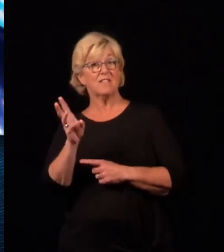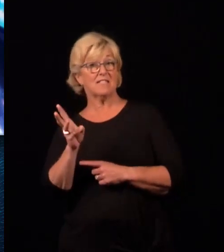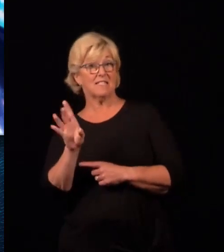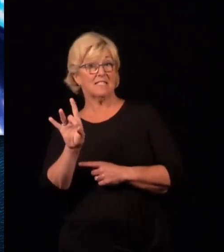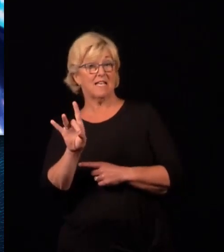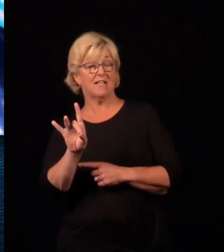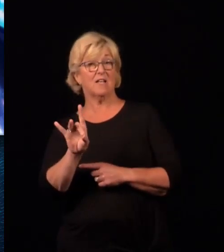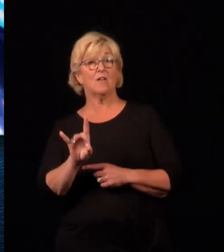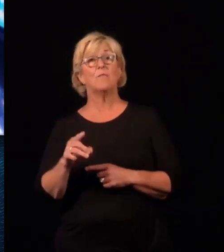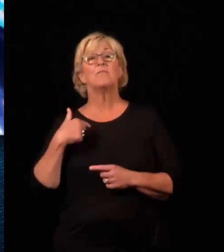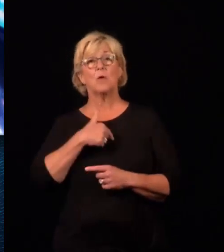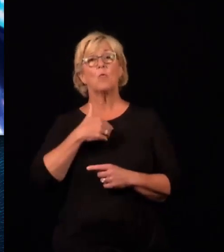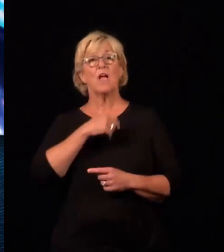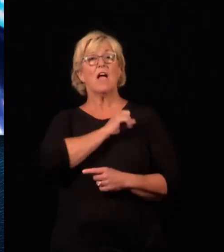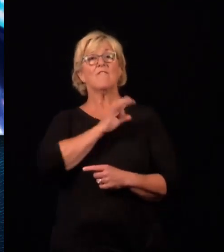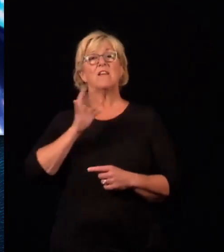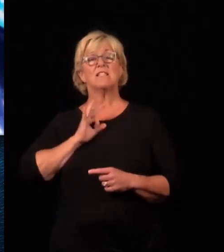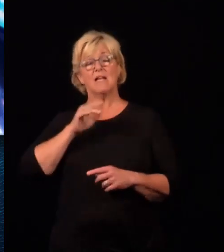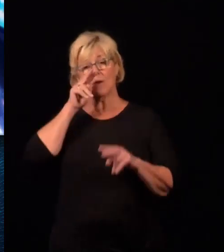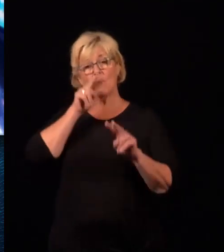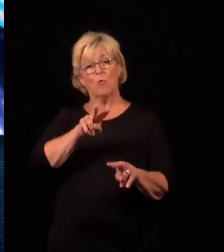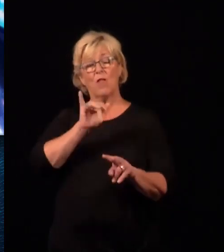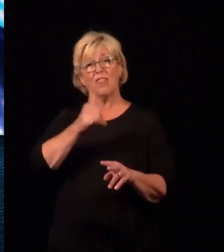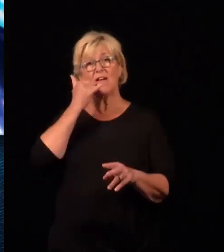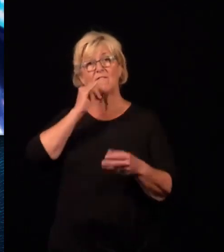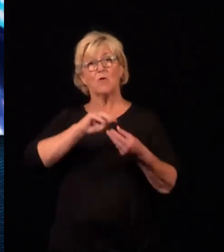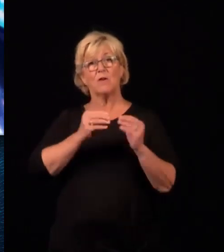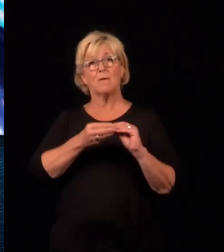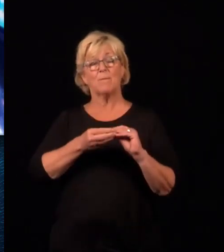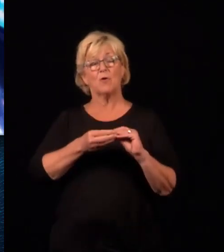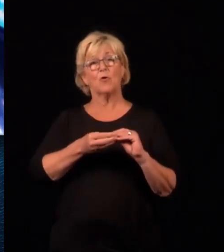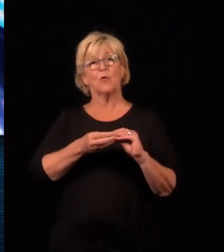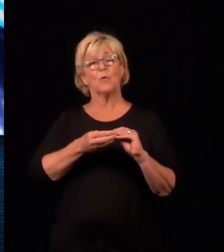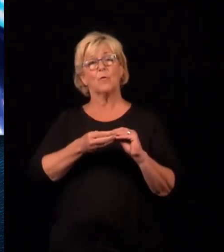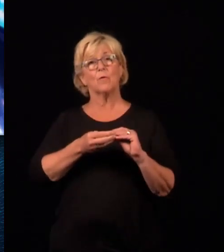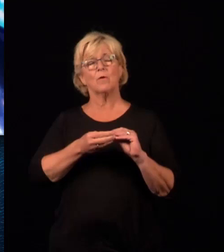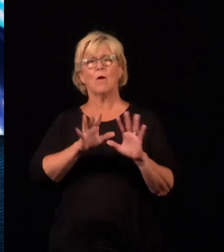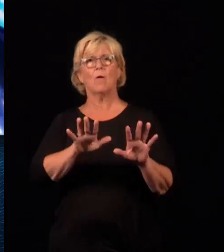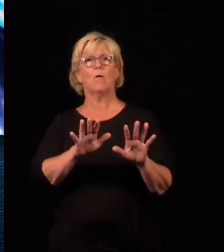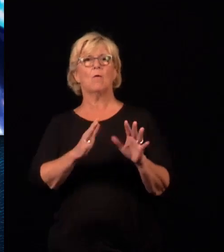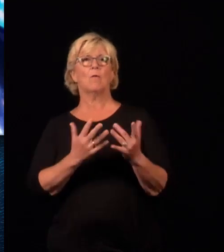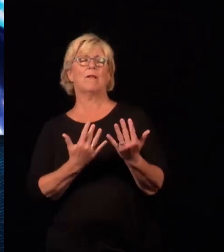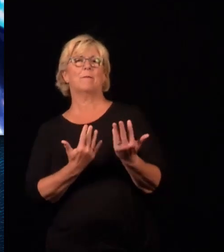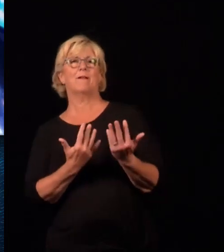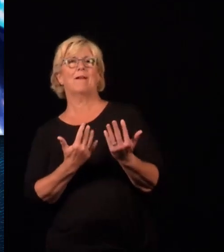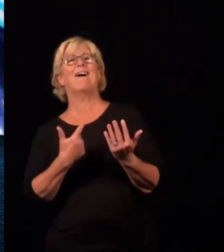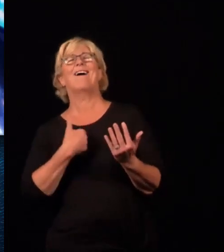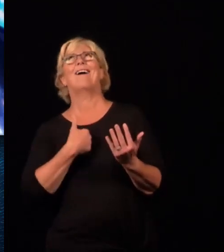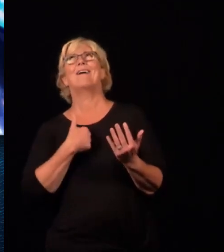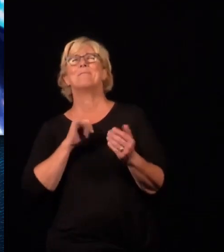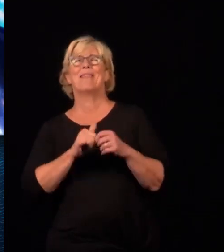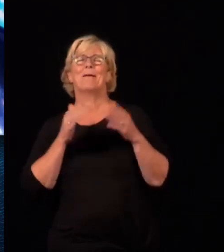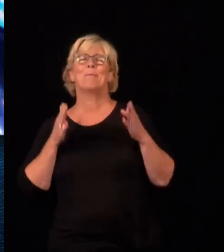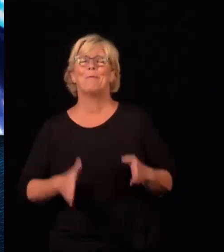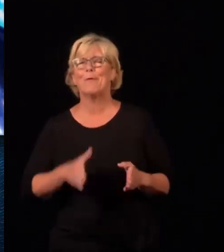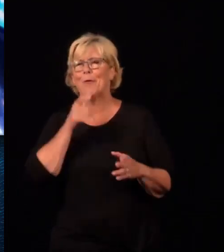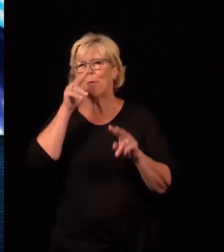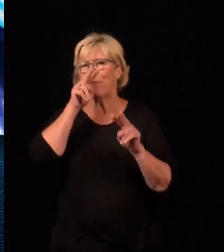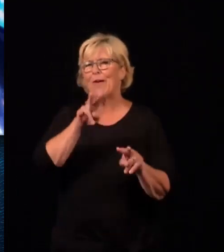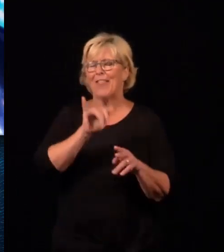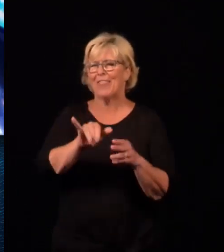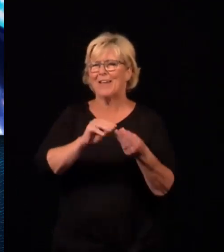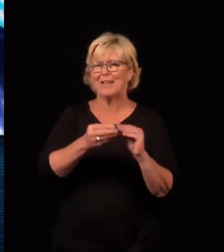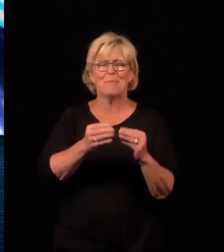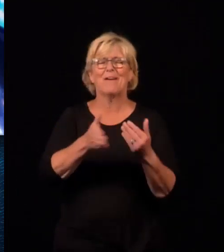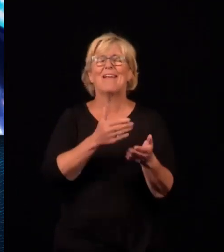209-257-8768. We have staff that is monitoring that number. And wait a minute, I'm the staff that monitors that number.